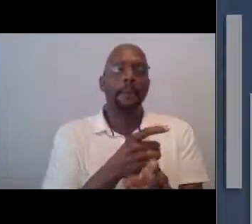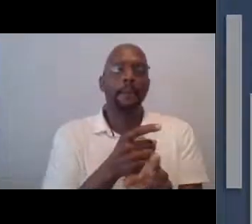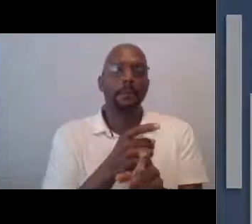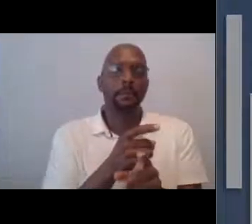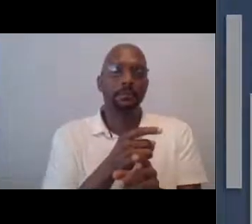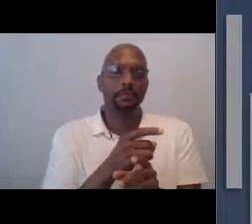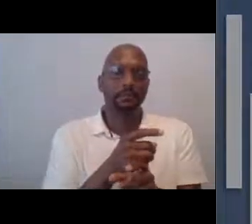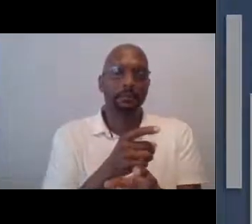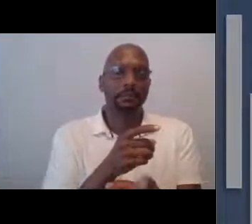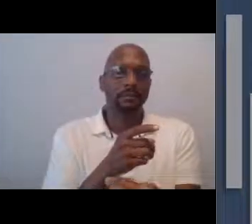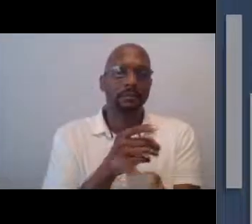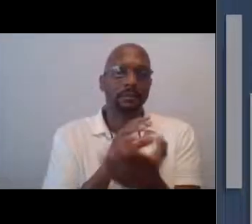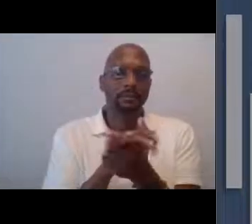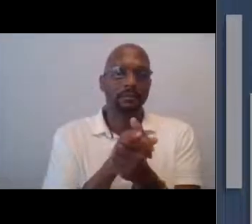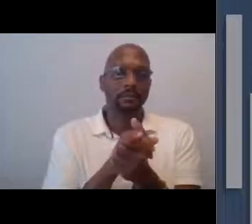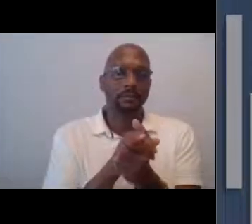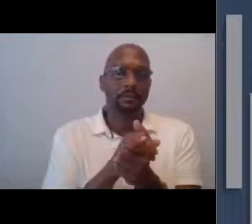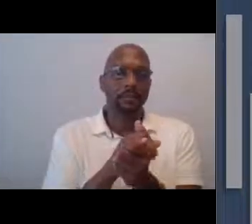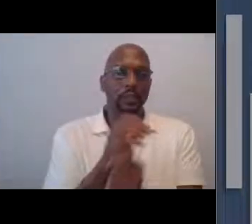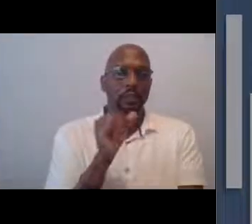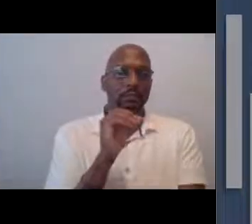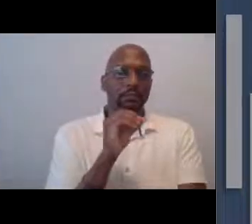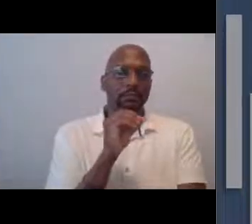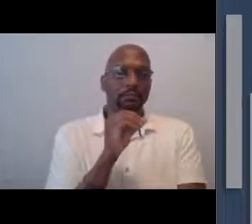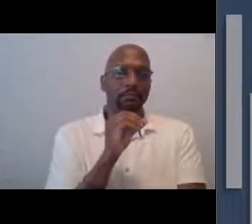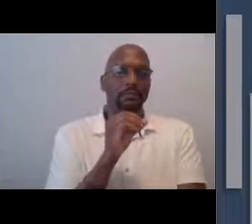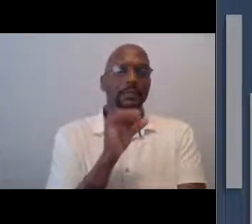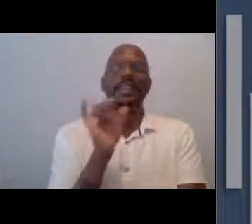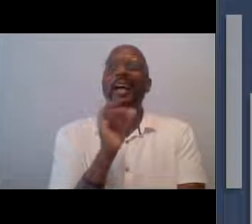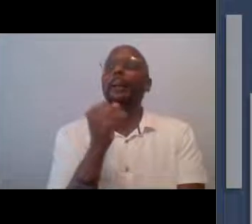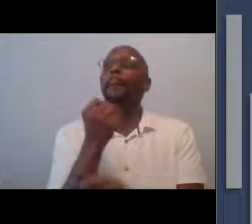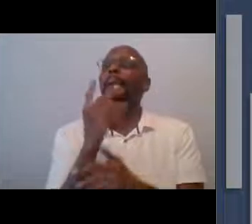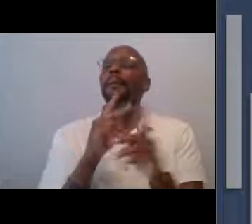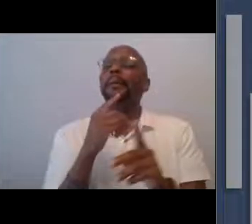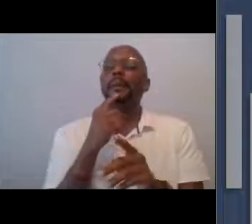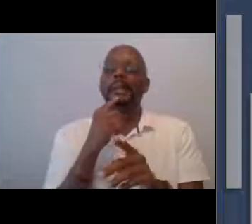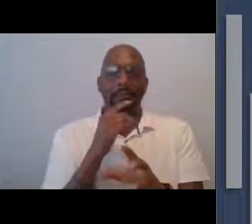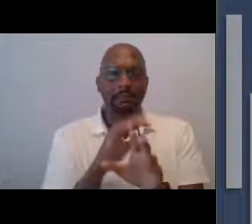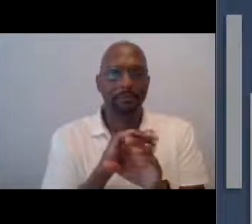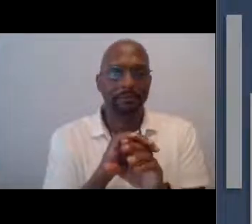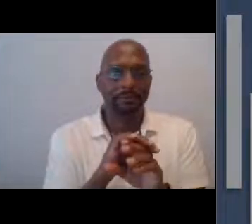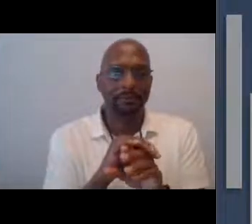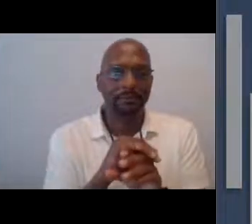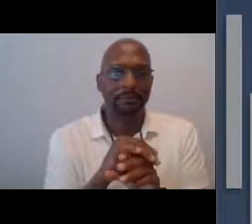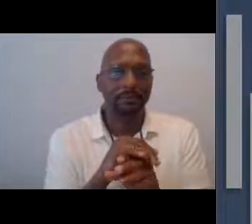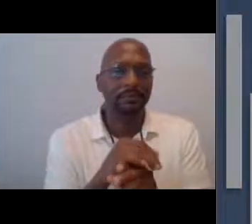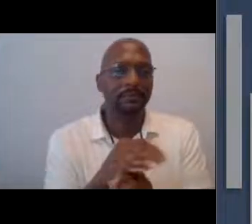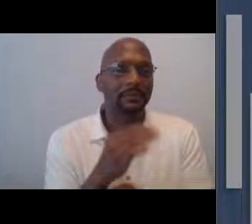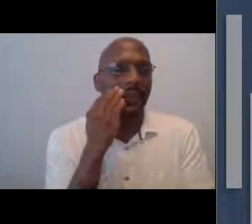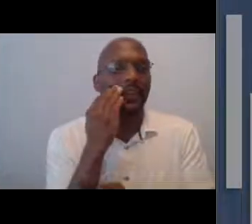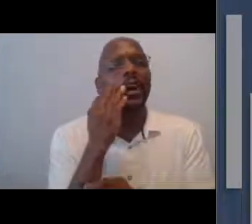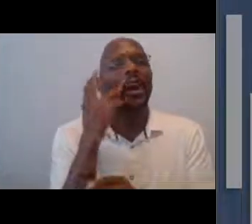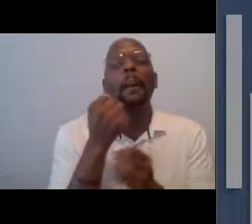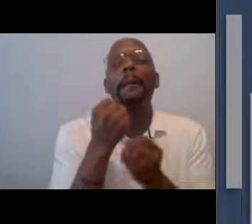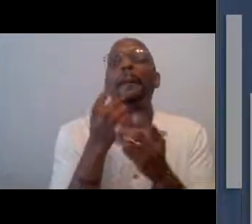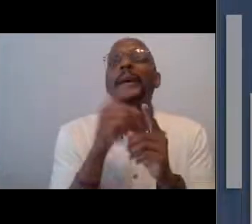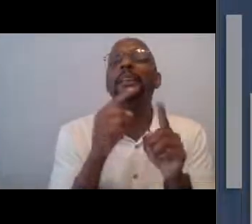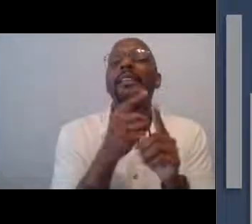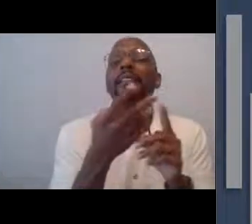Sure. So like many, I was deeply saddened by the racist comments made by a handful of